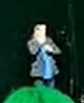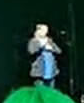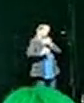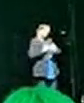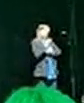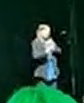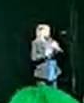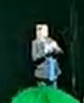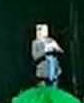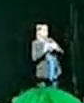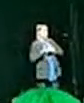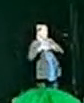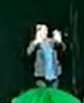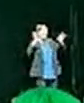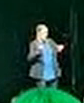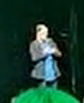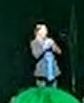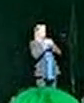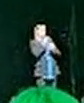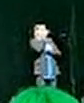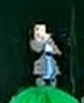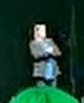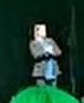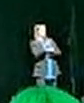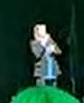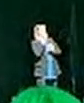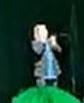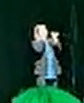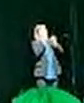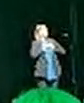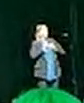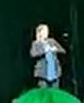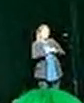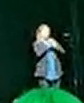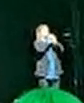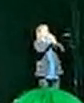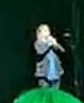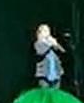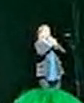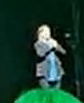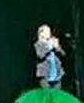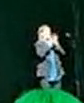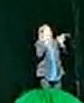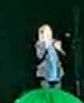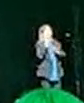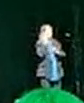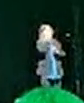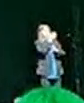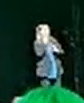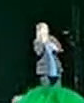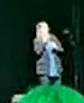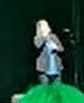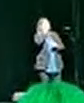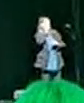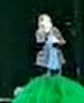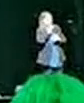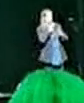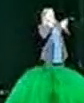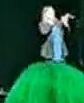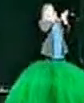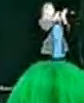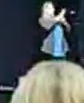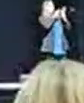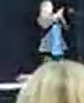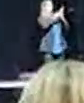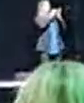and collaborative person. Please welcome my friend and big spiritual sister, SuAndi, to accept her special